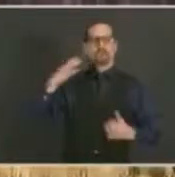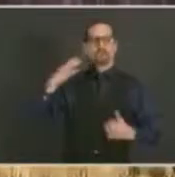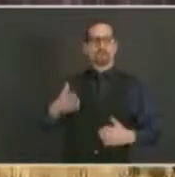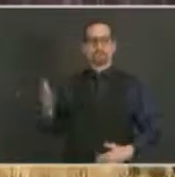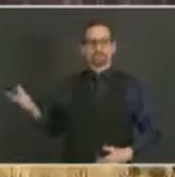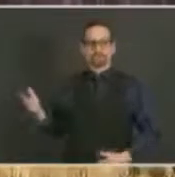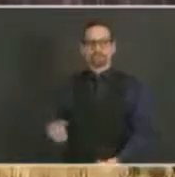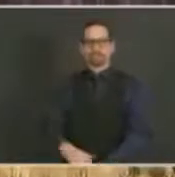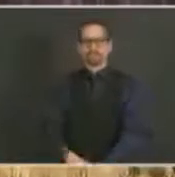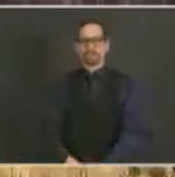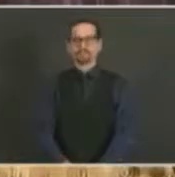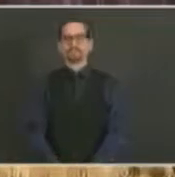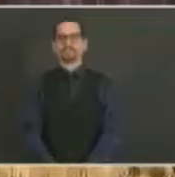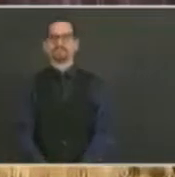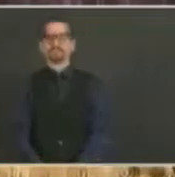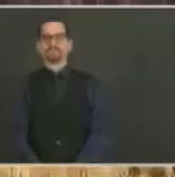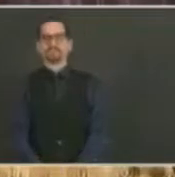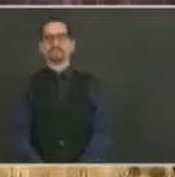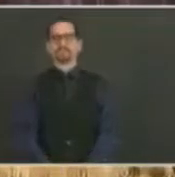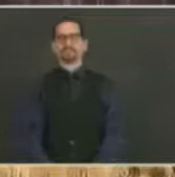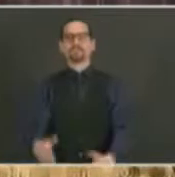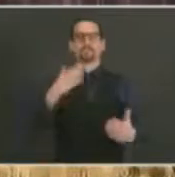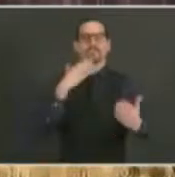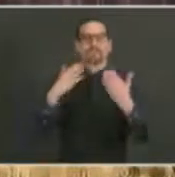Thank you, Doctor, and good afternoon, everyone.